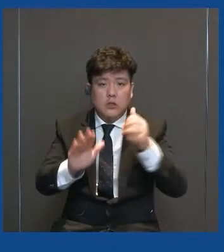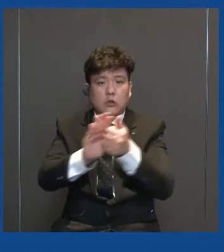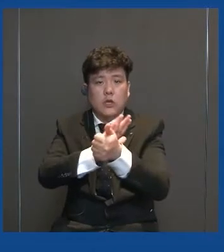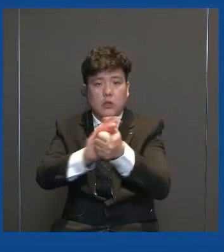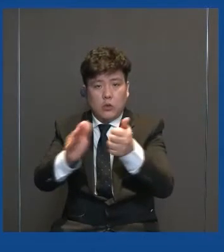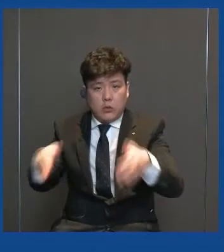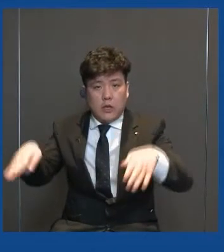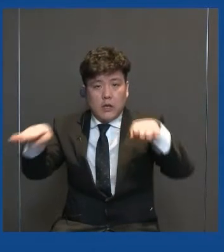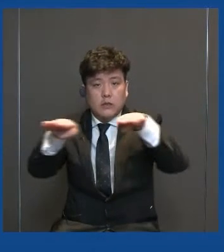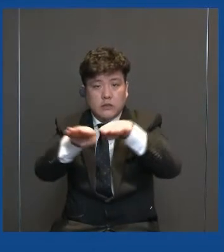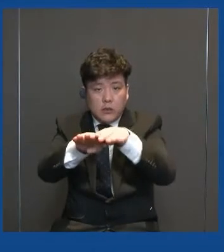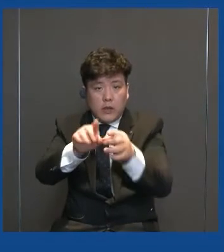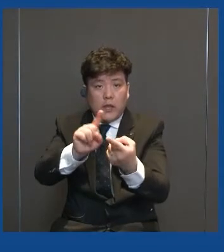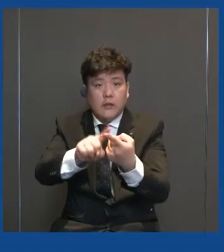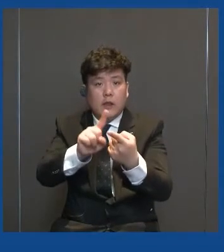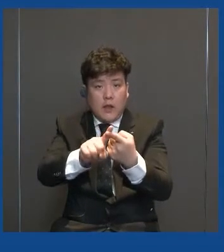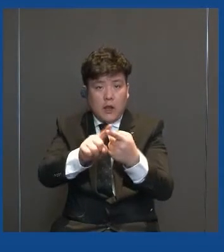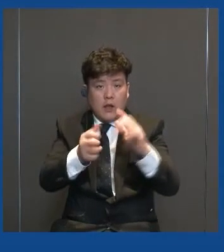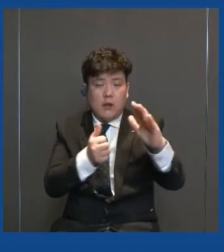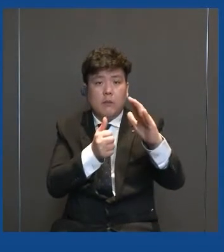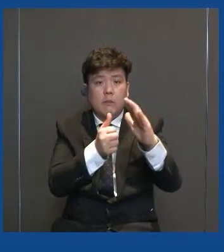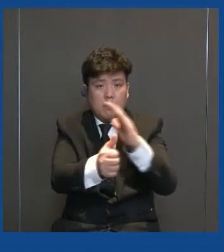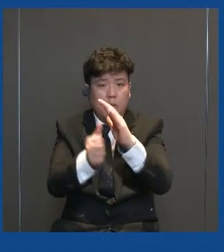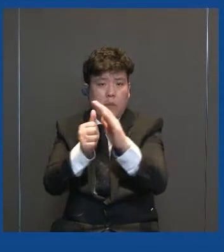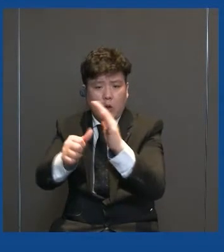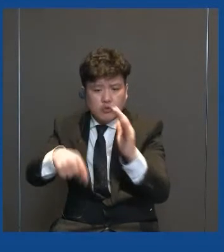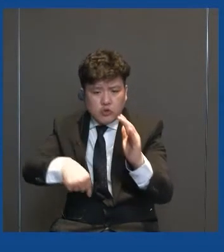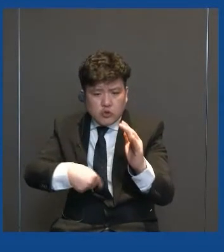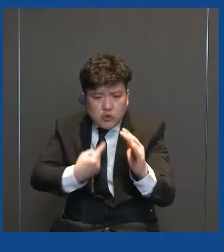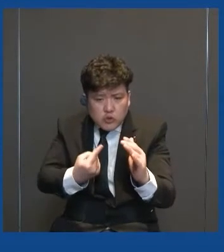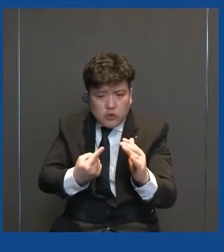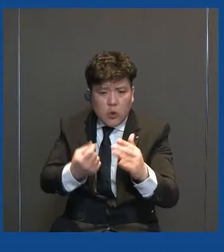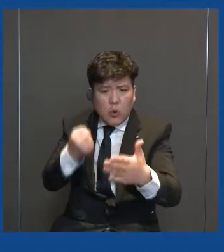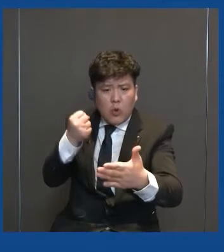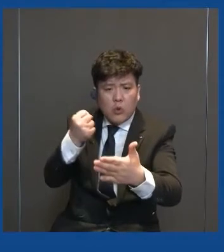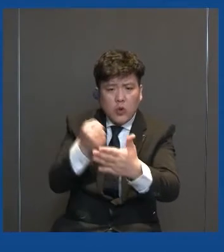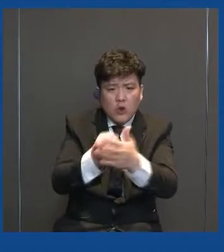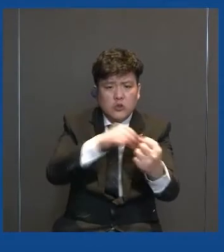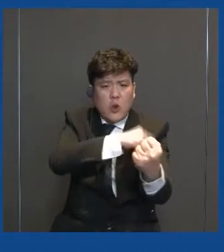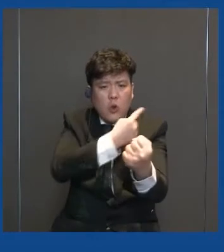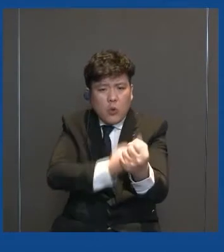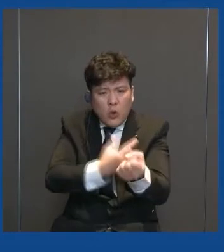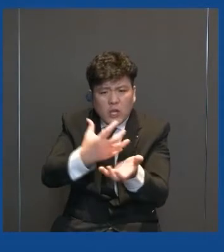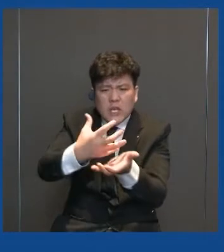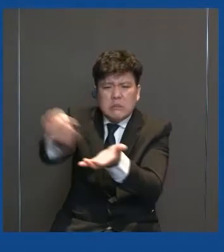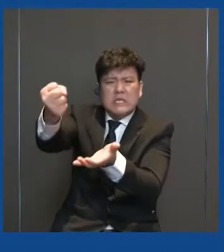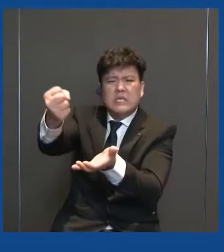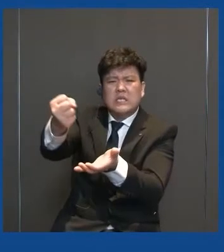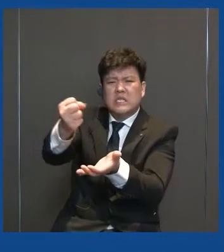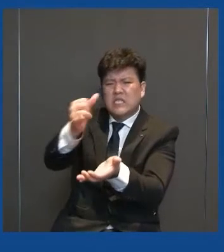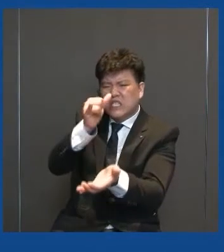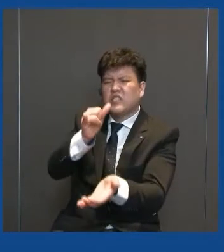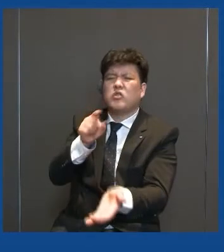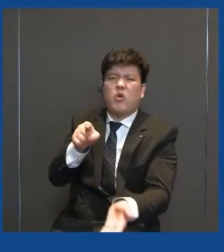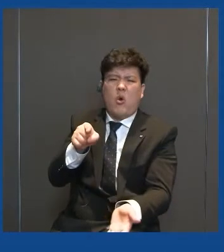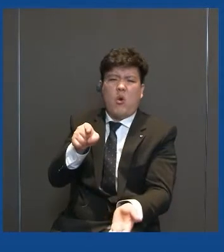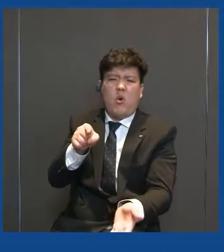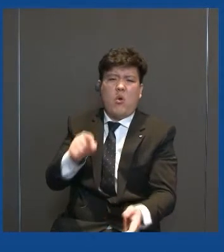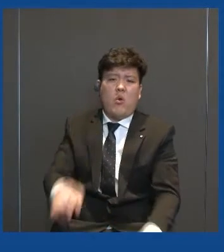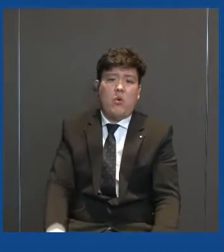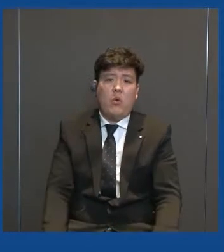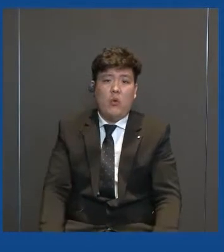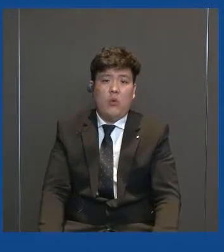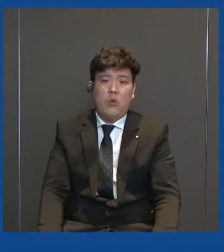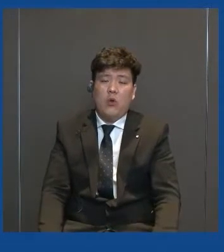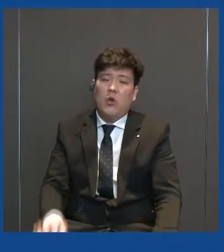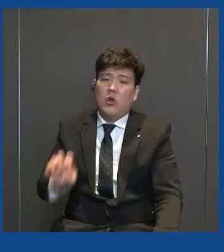are speaking to the rights of the senior citizens. While many countries in Europe have made restrictions on nursing homes,